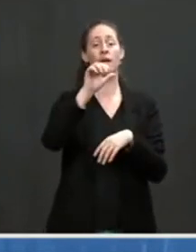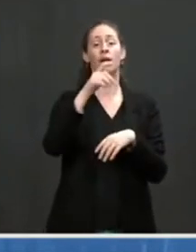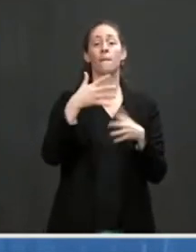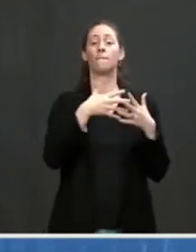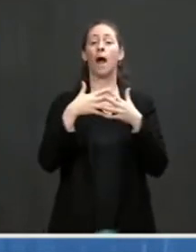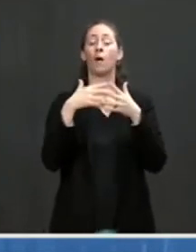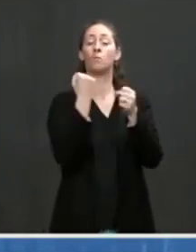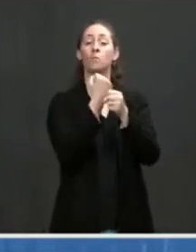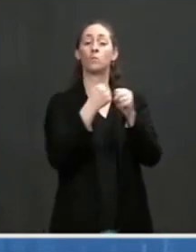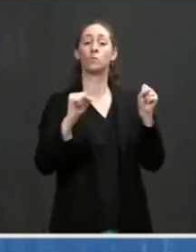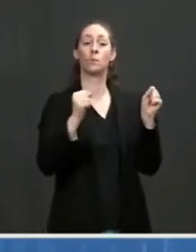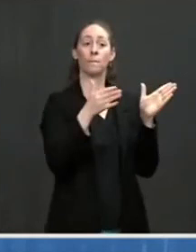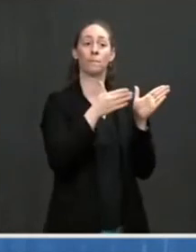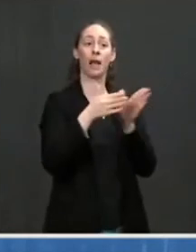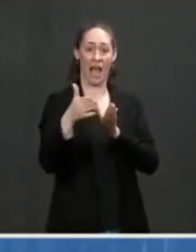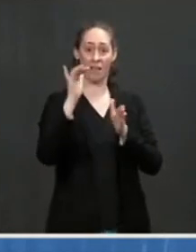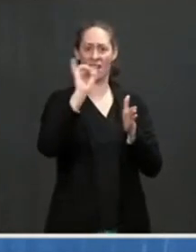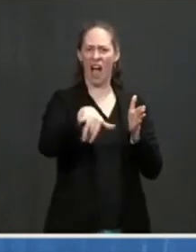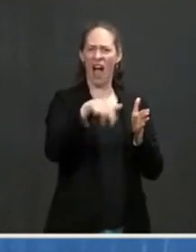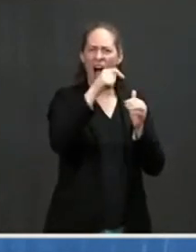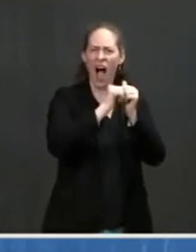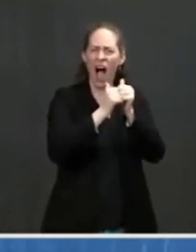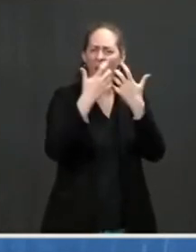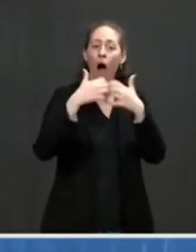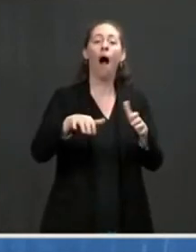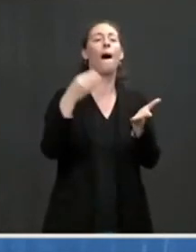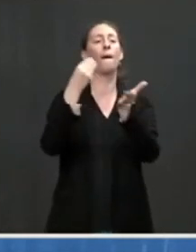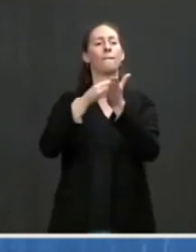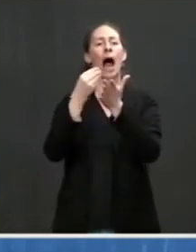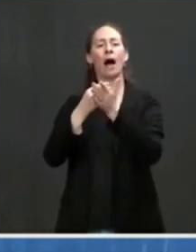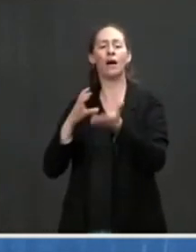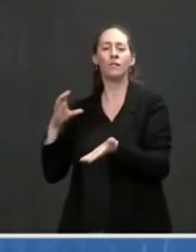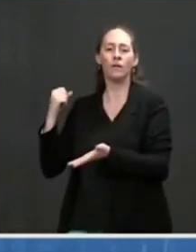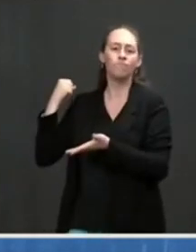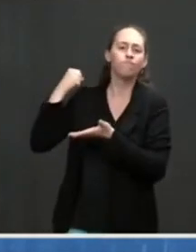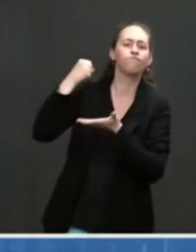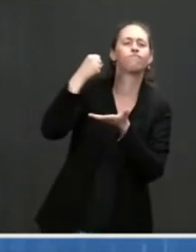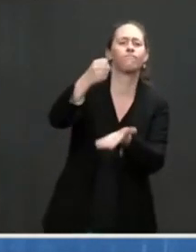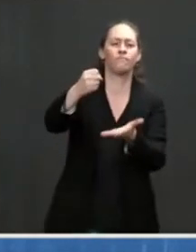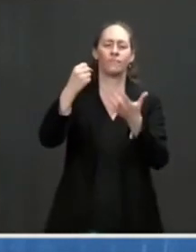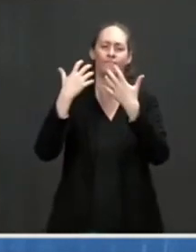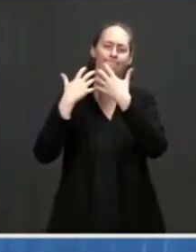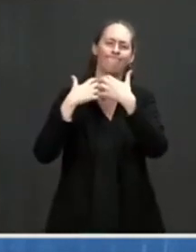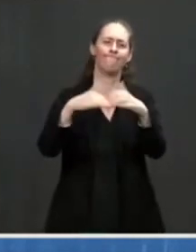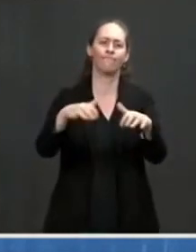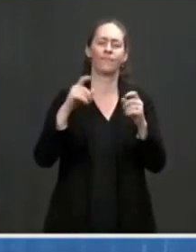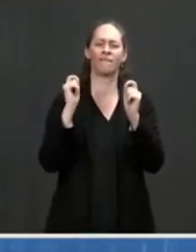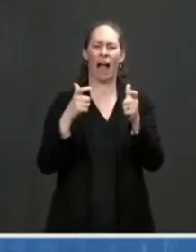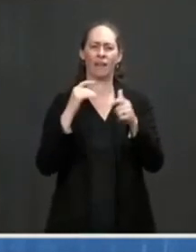activity, fully implement this strategy, and put the pandemic behind us.